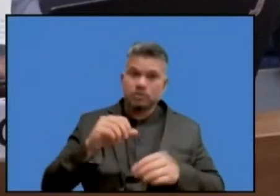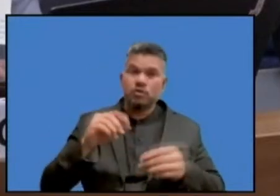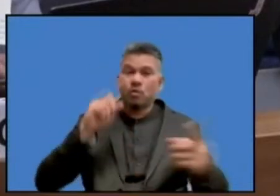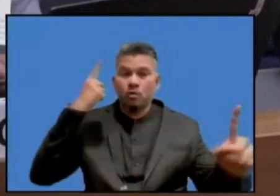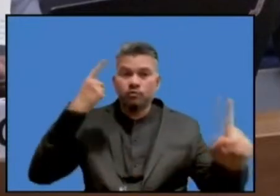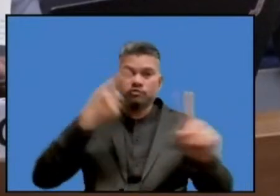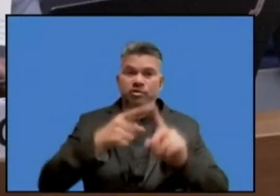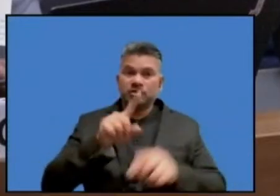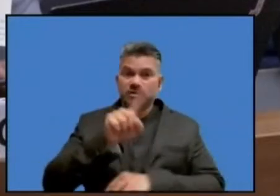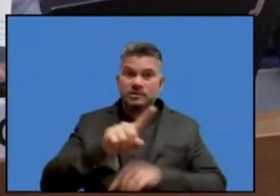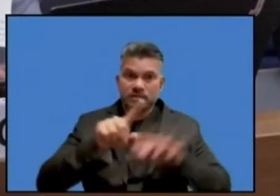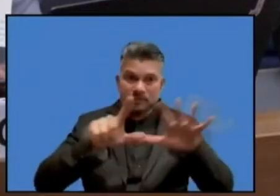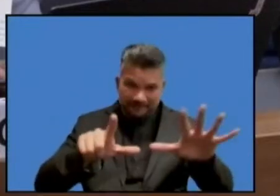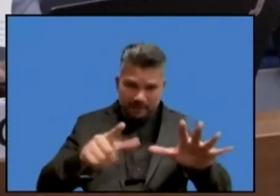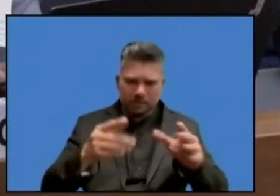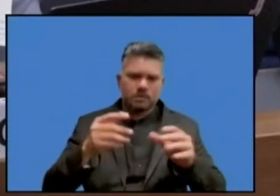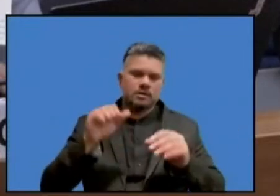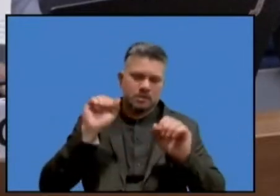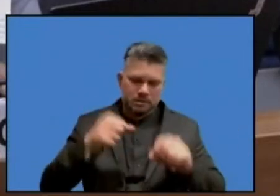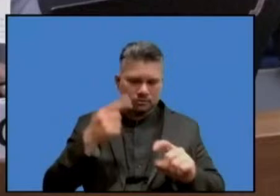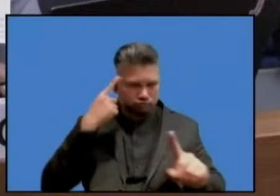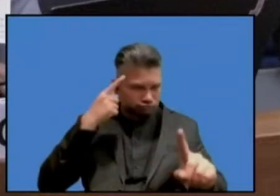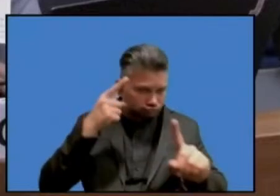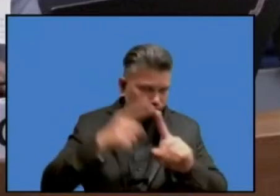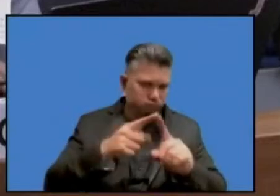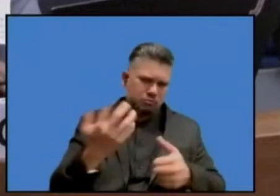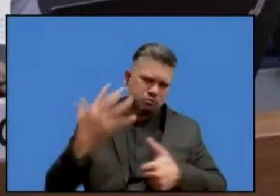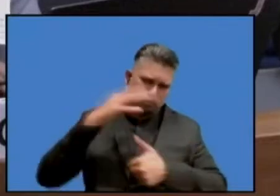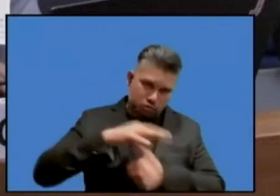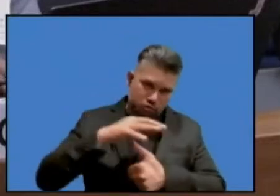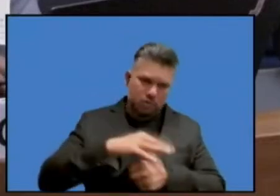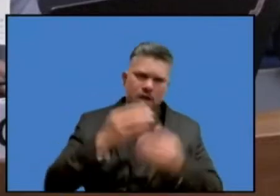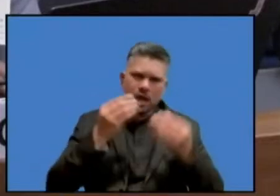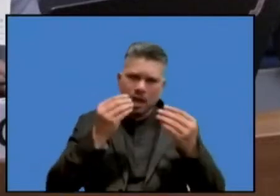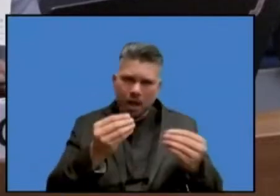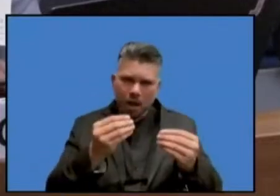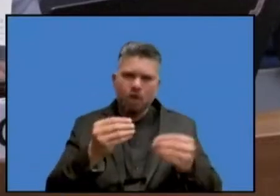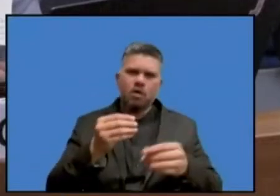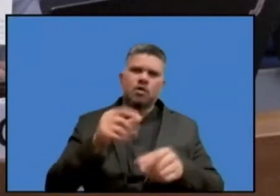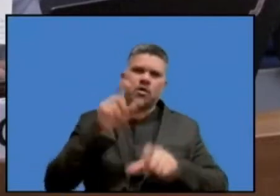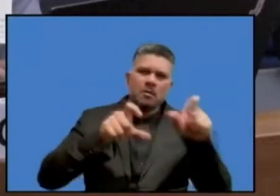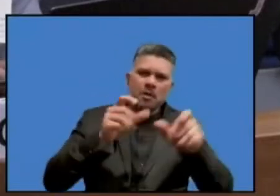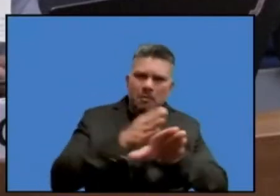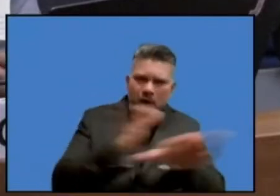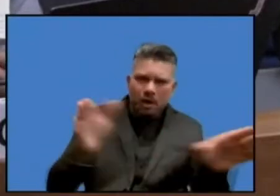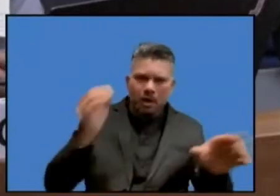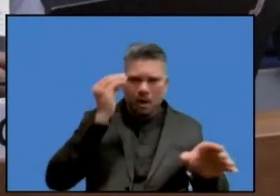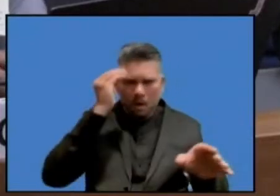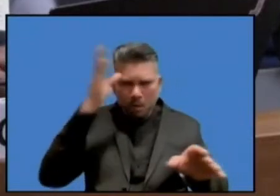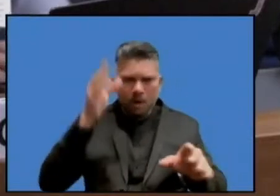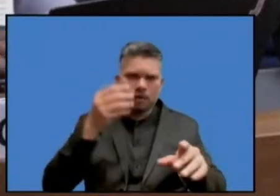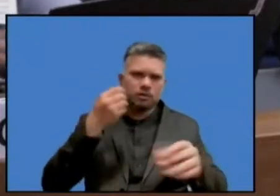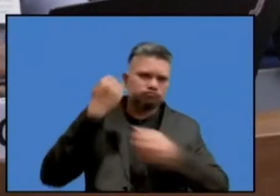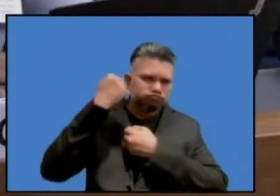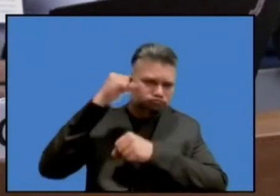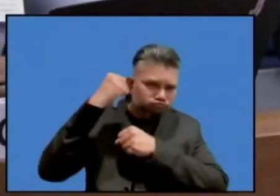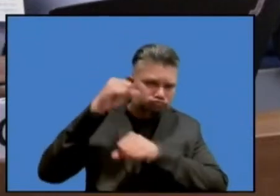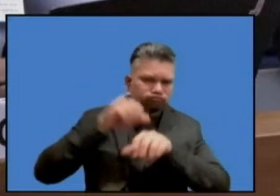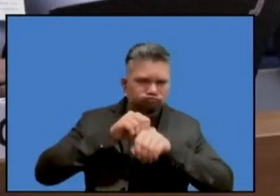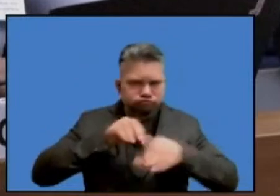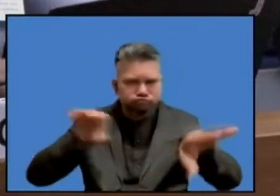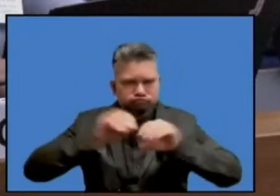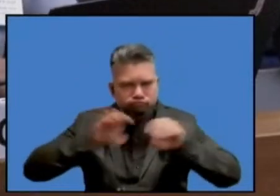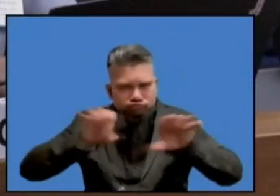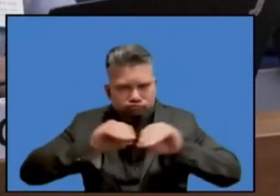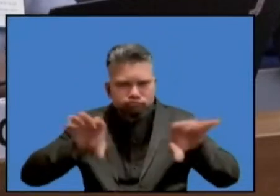balanced narratives on migration. Public awareness campaign, engagement with media and mass media, and